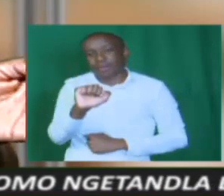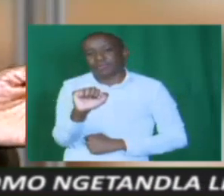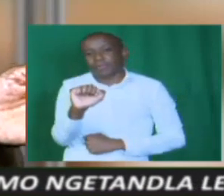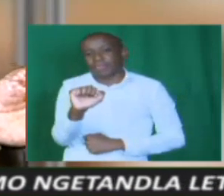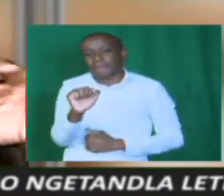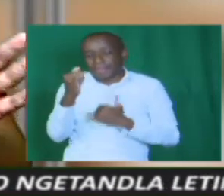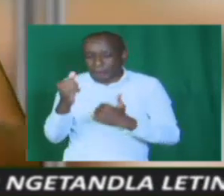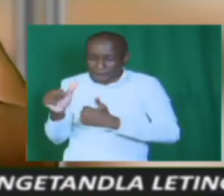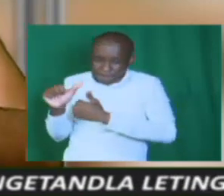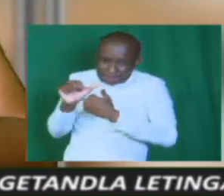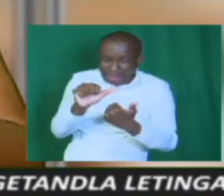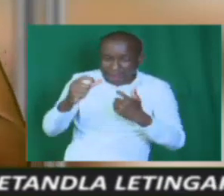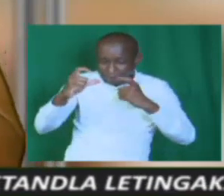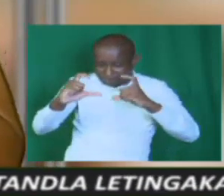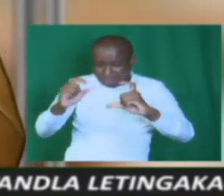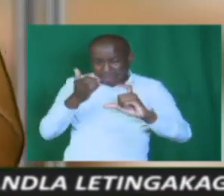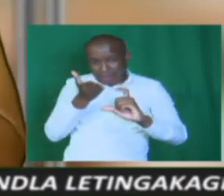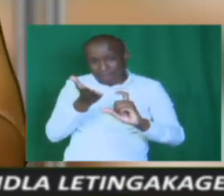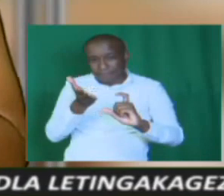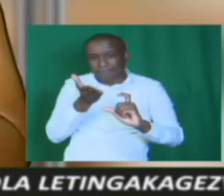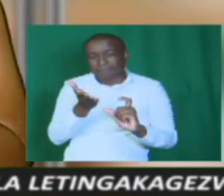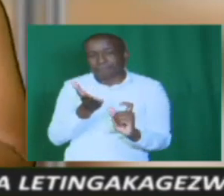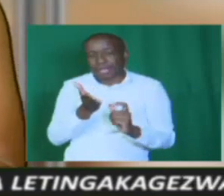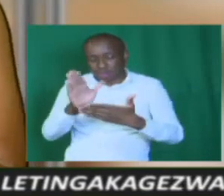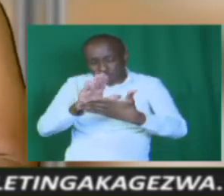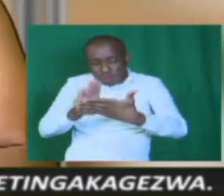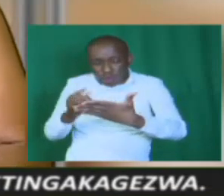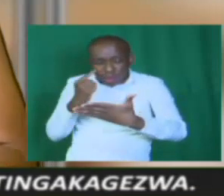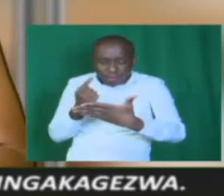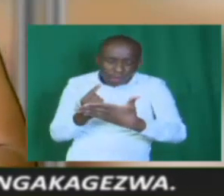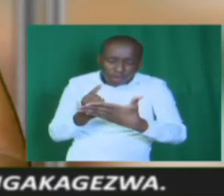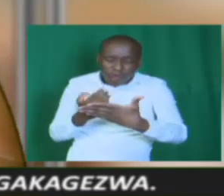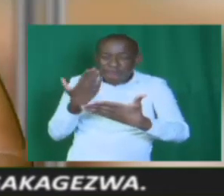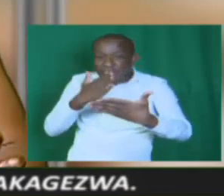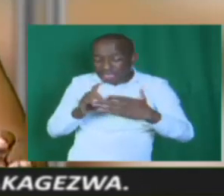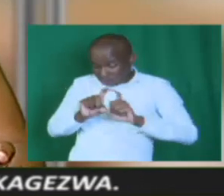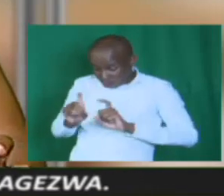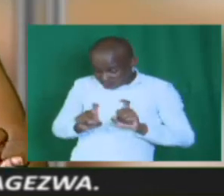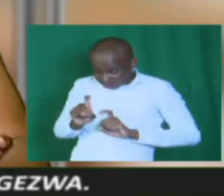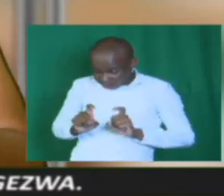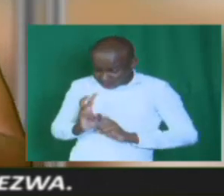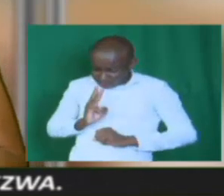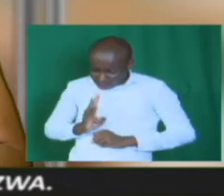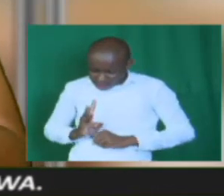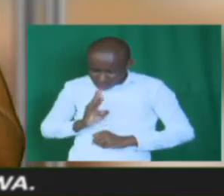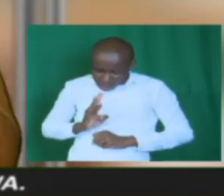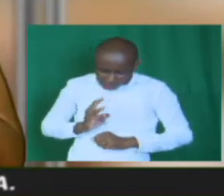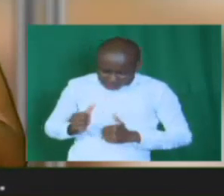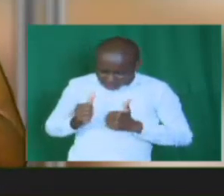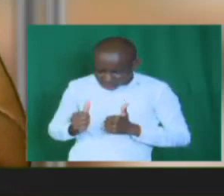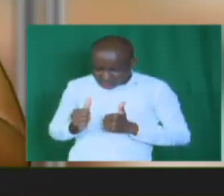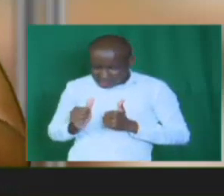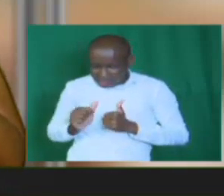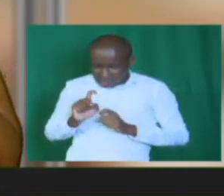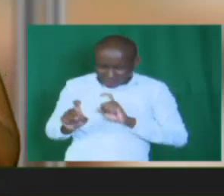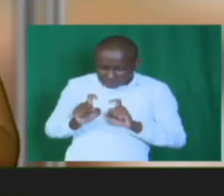the passage. Now, because in the question you have underlined these phrases, and at times